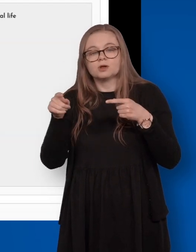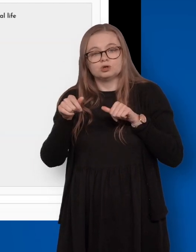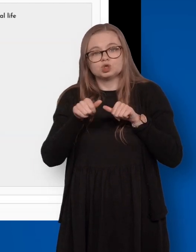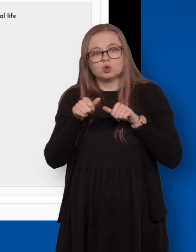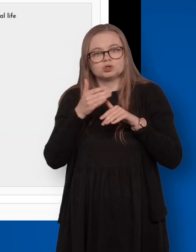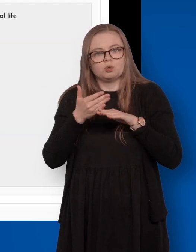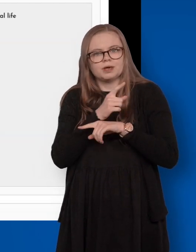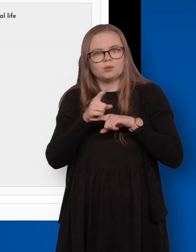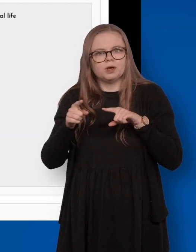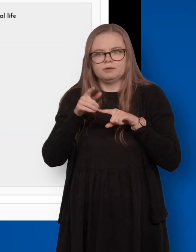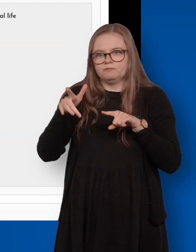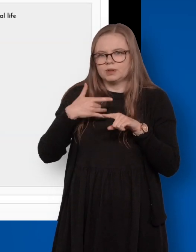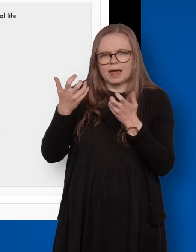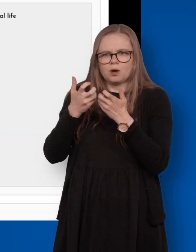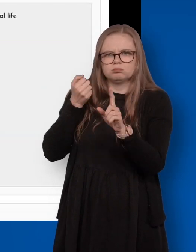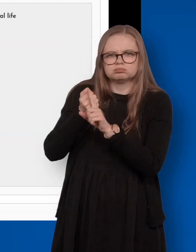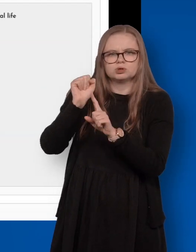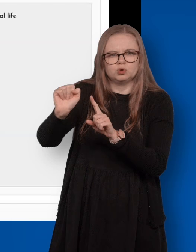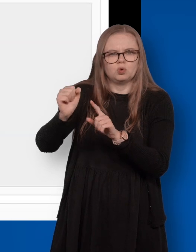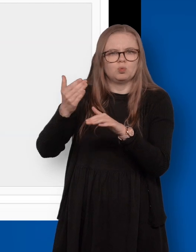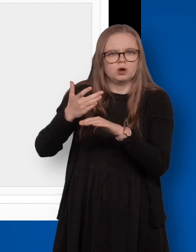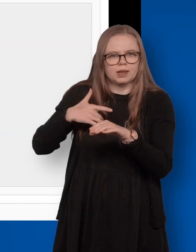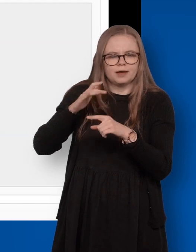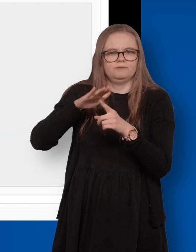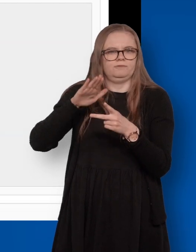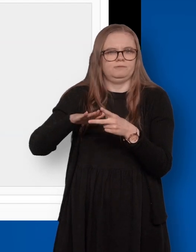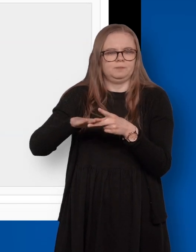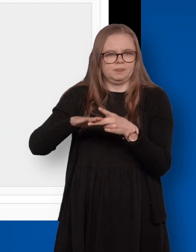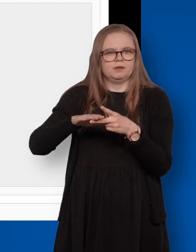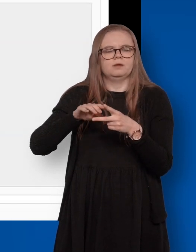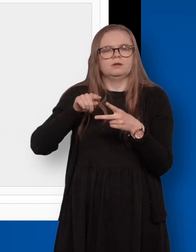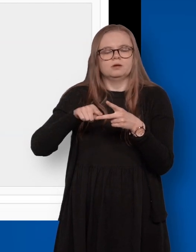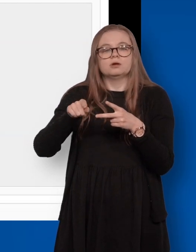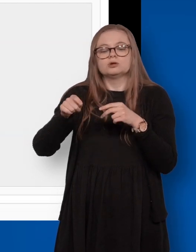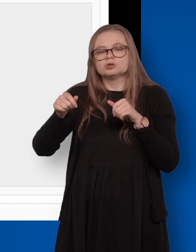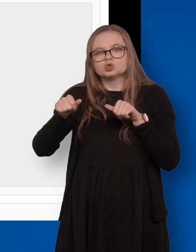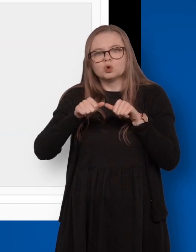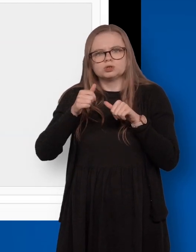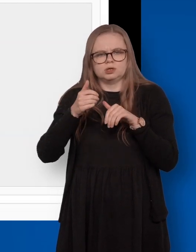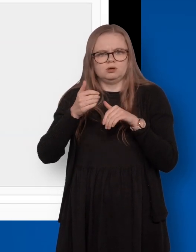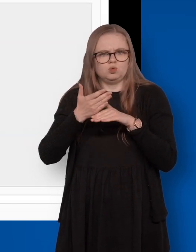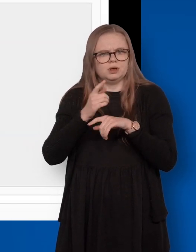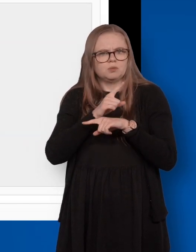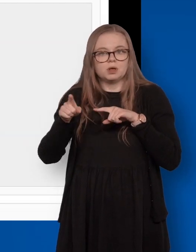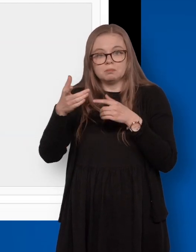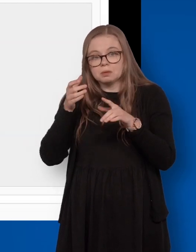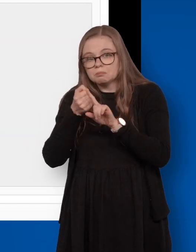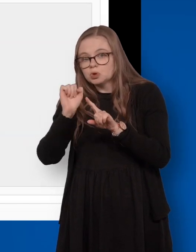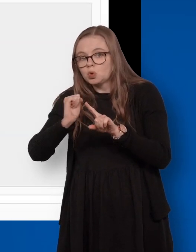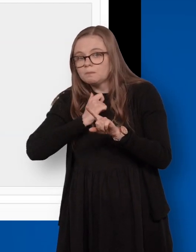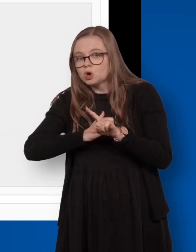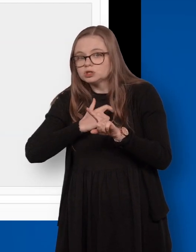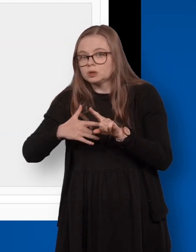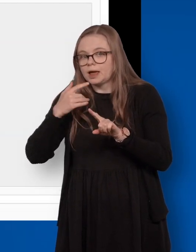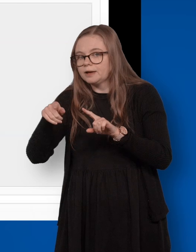week changed in your work life? The second question is, how has the shorter working week impacted your personal life? And what we can